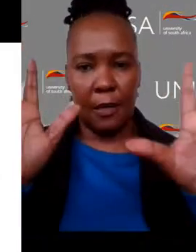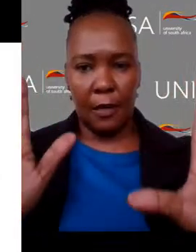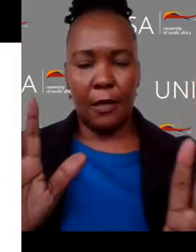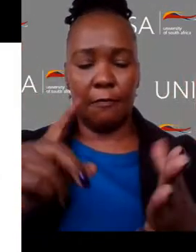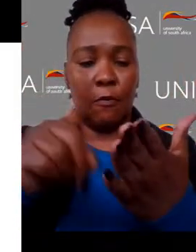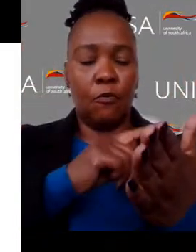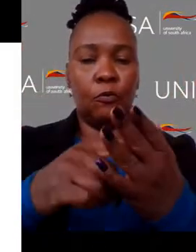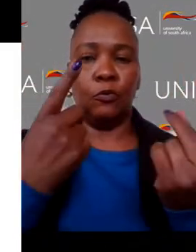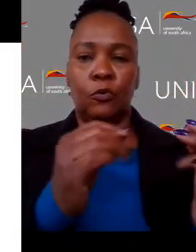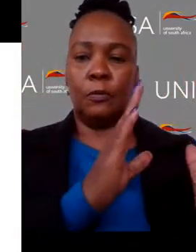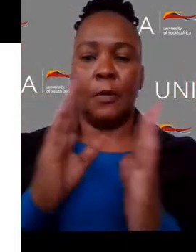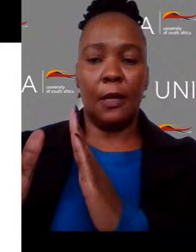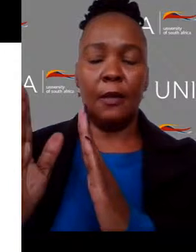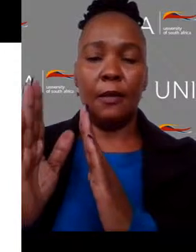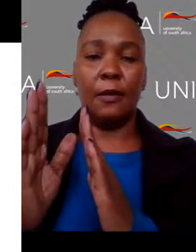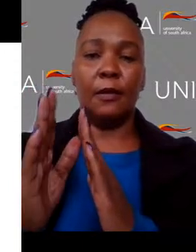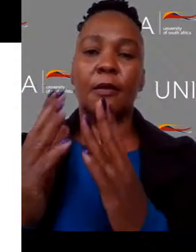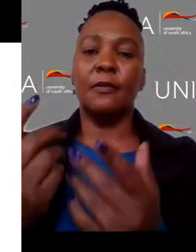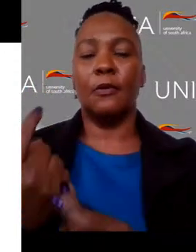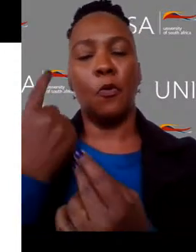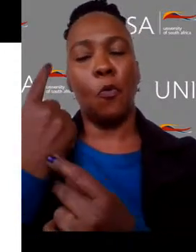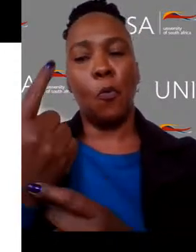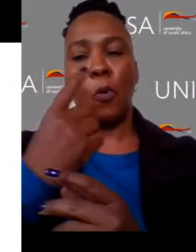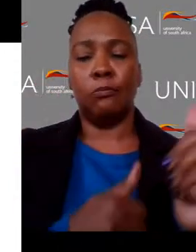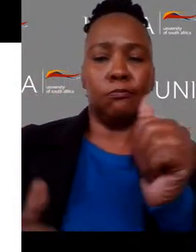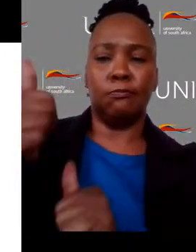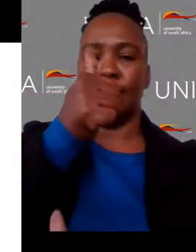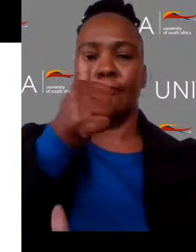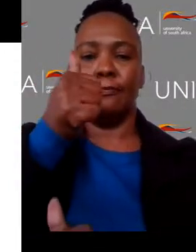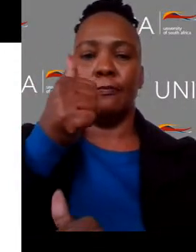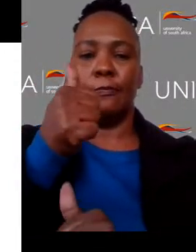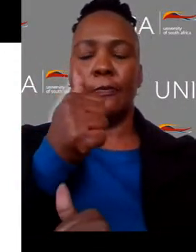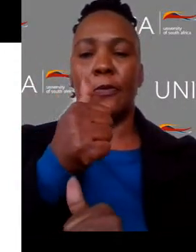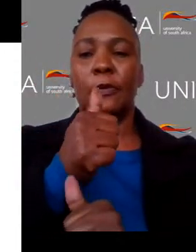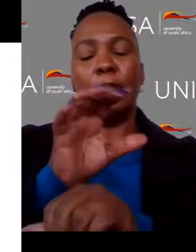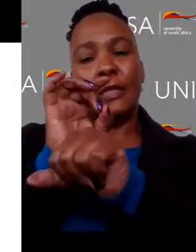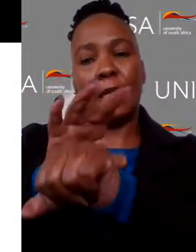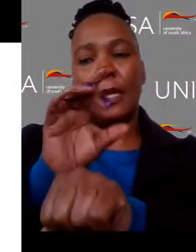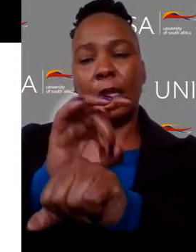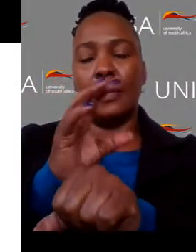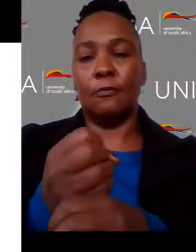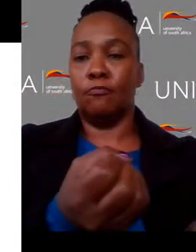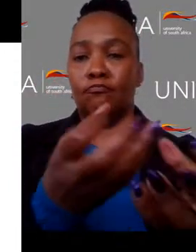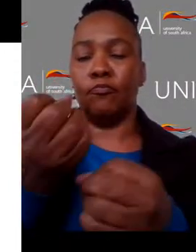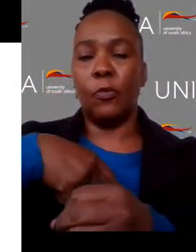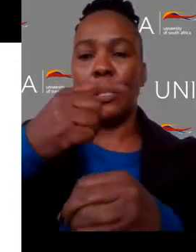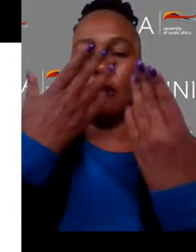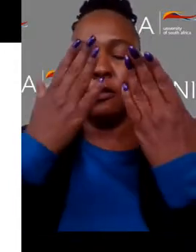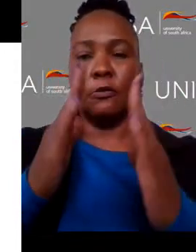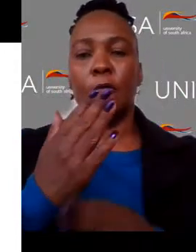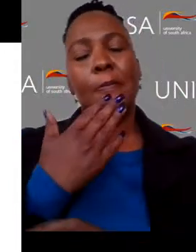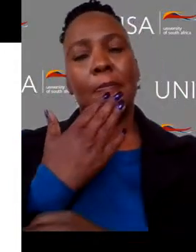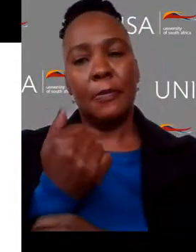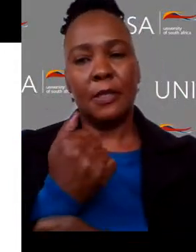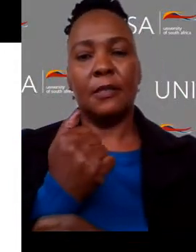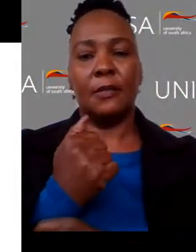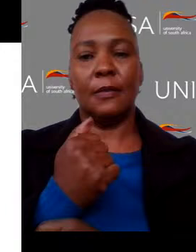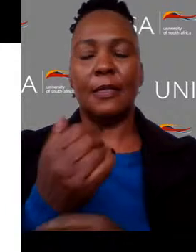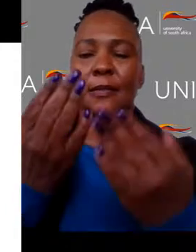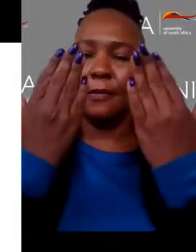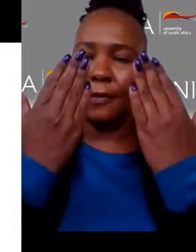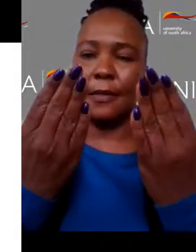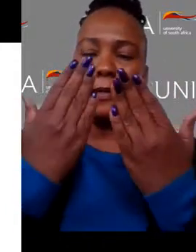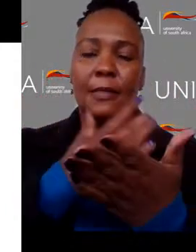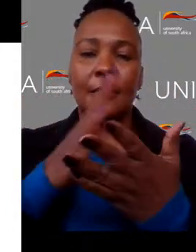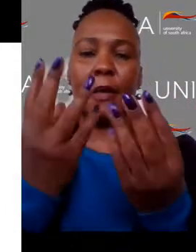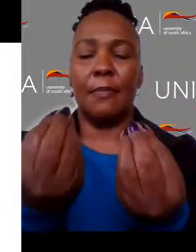behavior. So one of the chief bits of advice that we give to our students is to please study something that